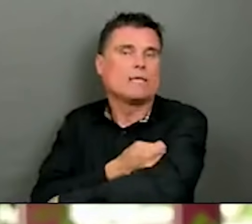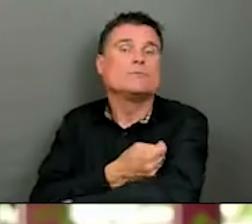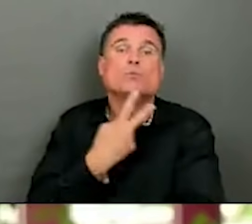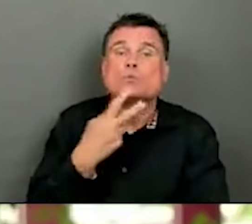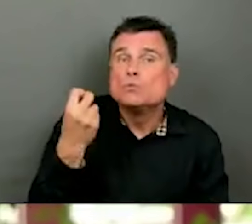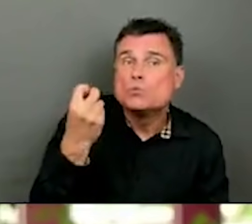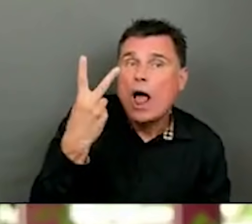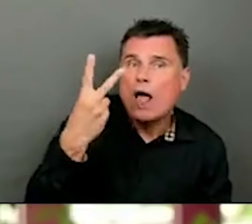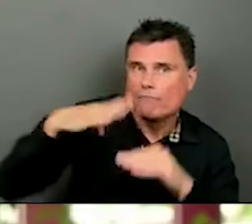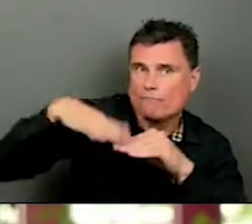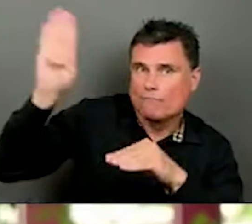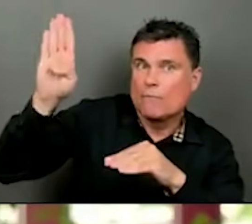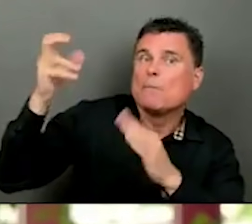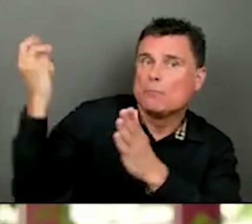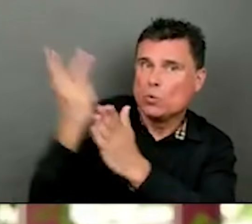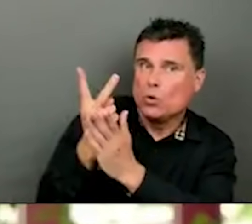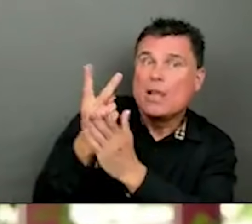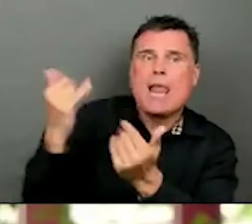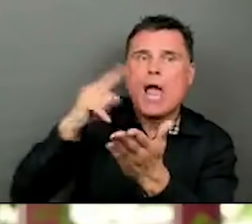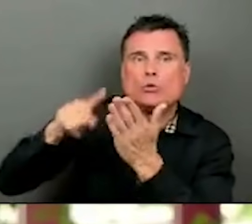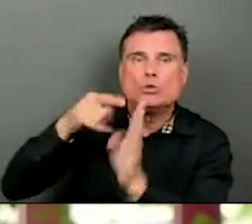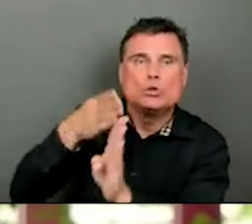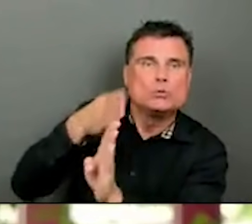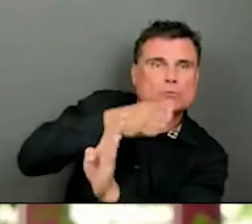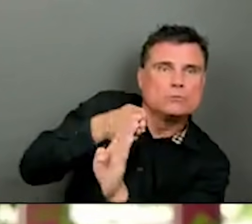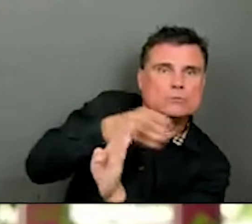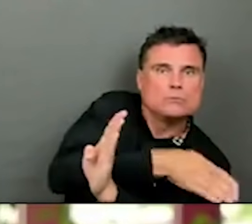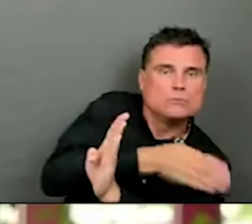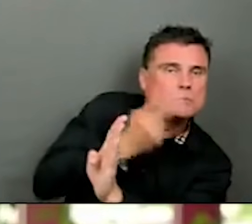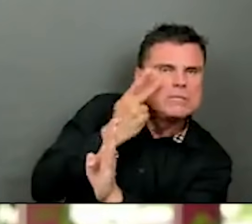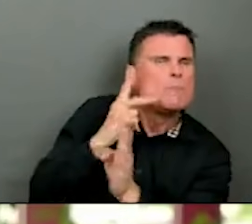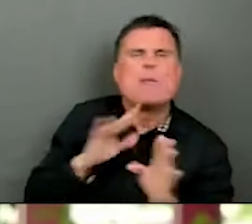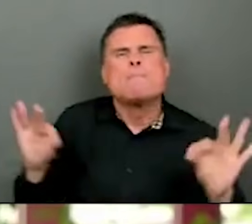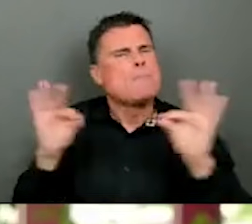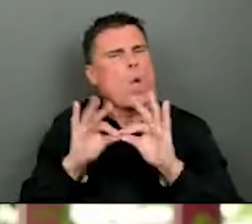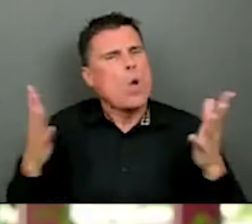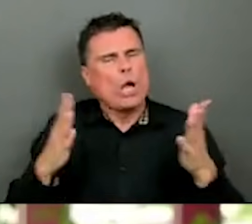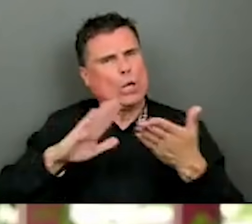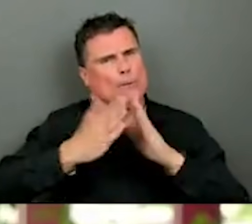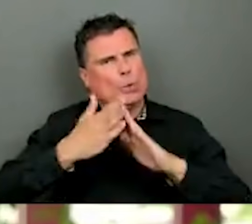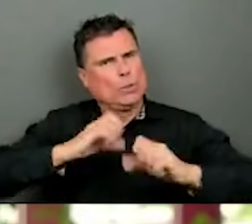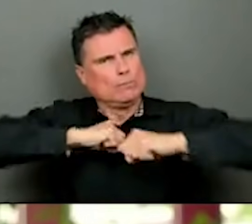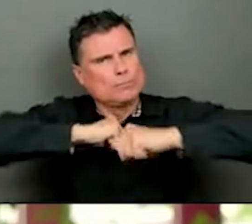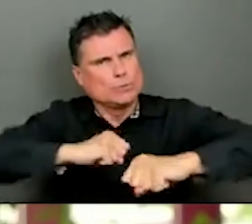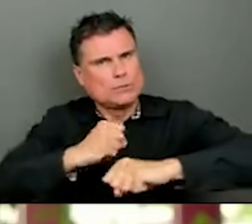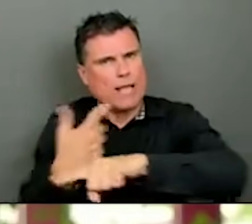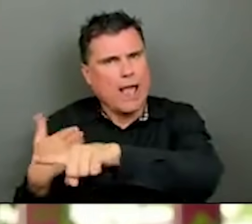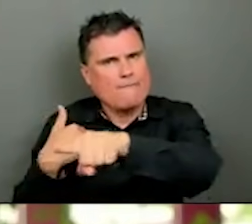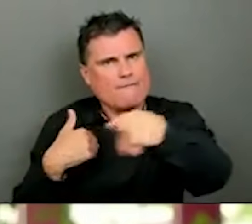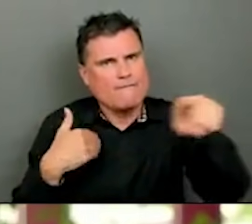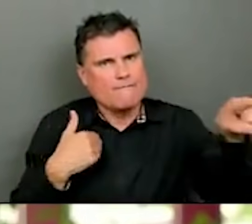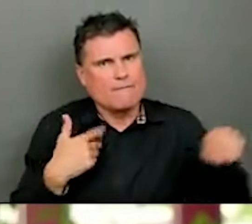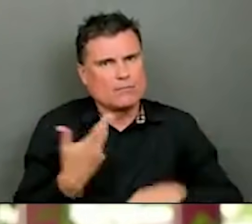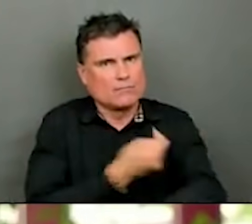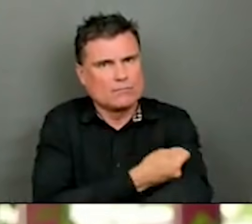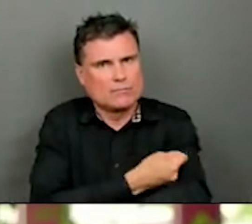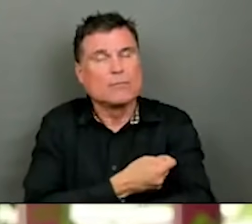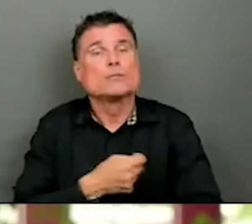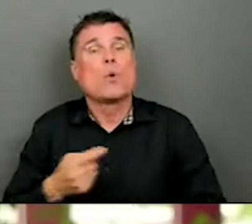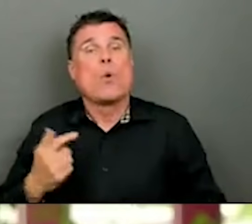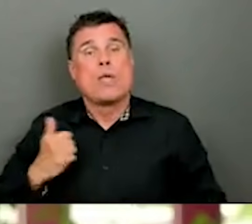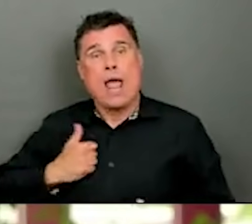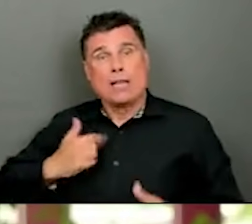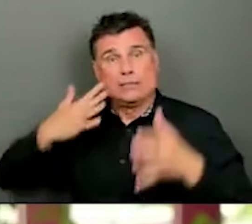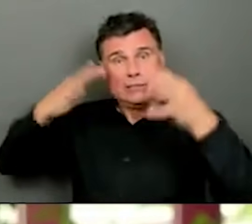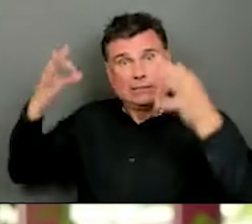important age group for us in terms of protecting our communities, and that's the decisions we've made in Canada and in many other